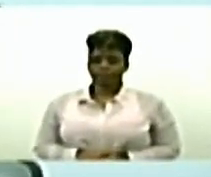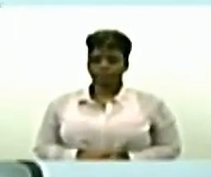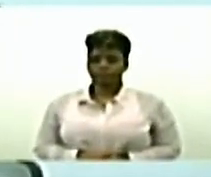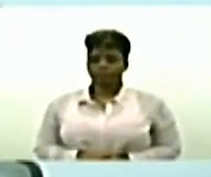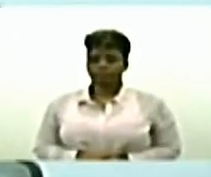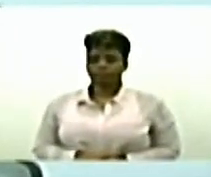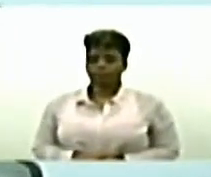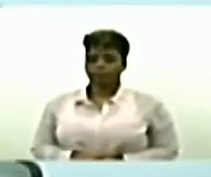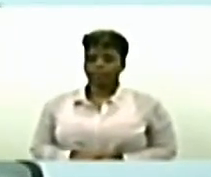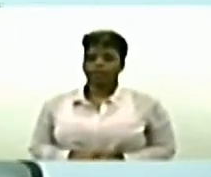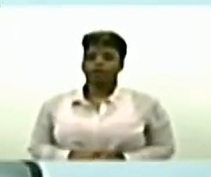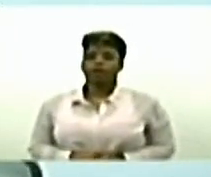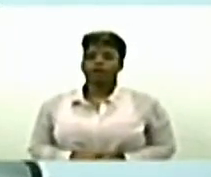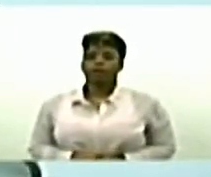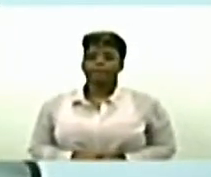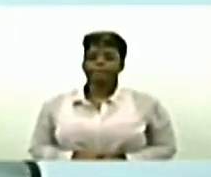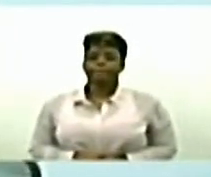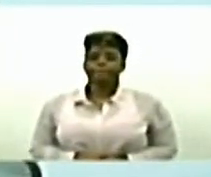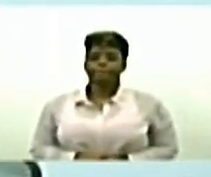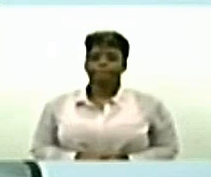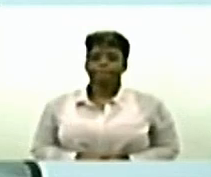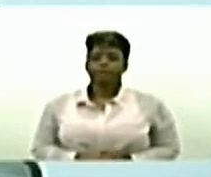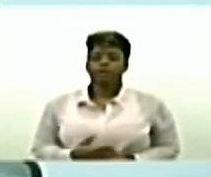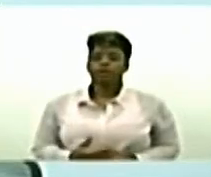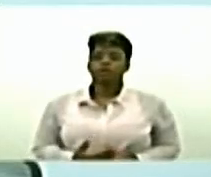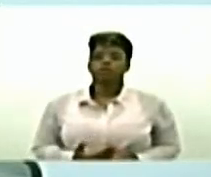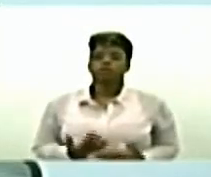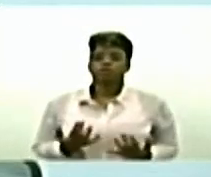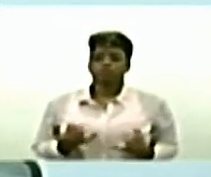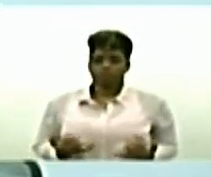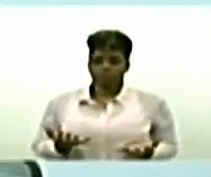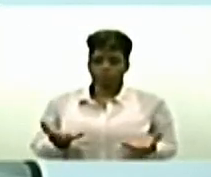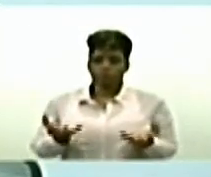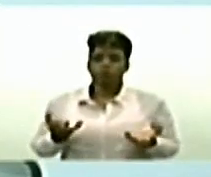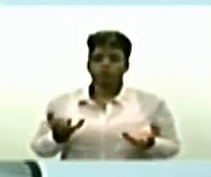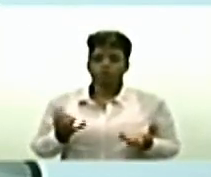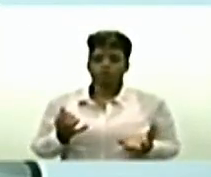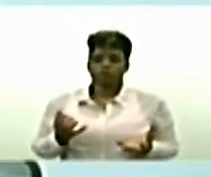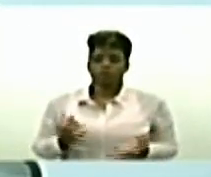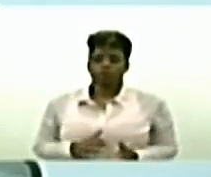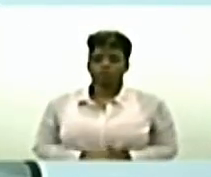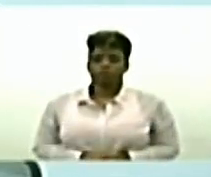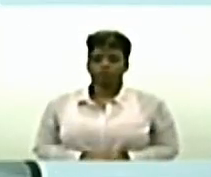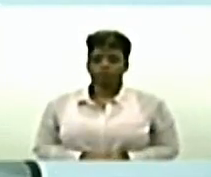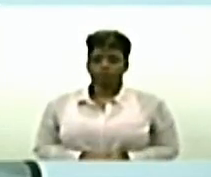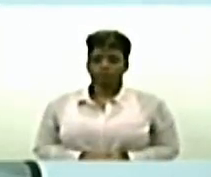Mr. President, I beg to move that